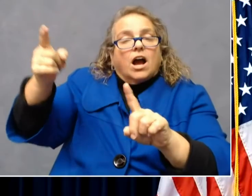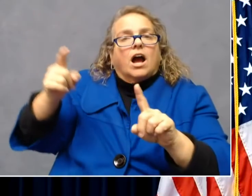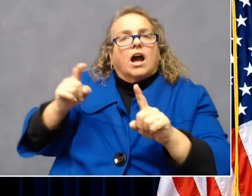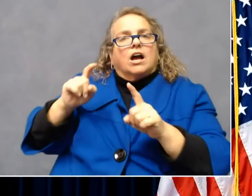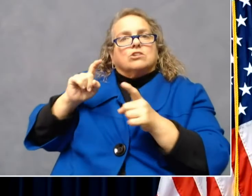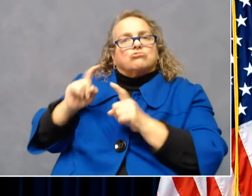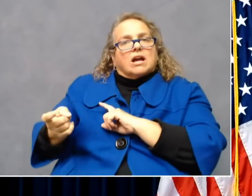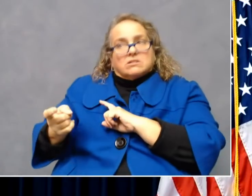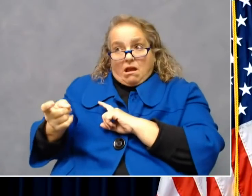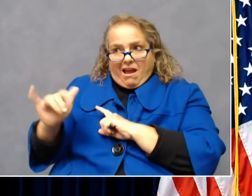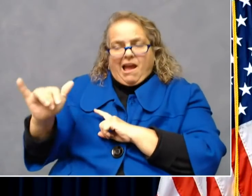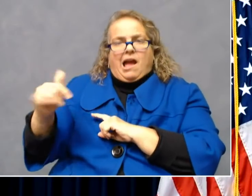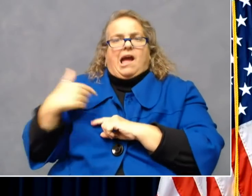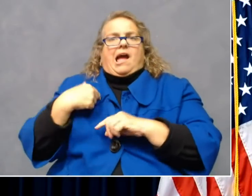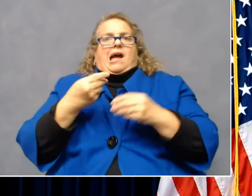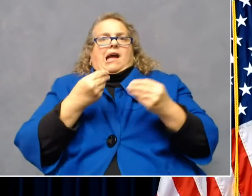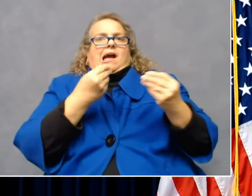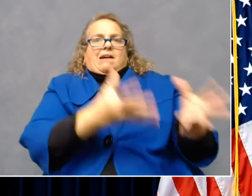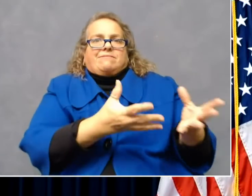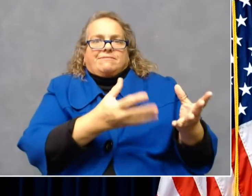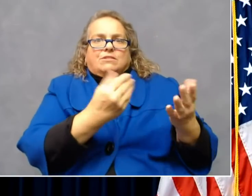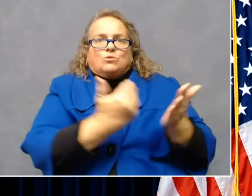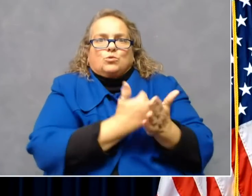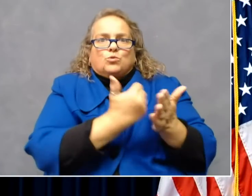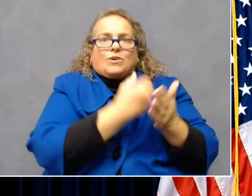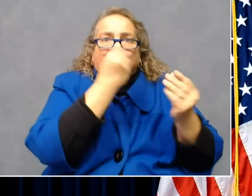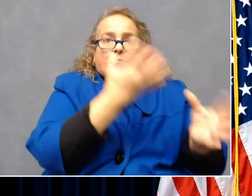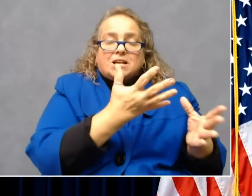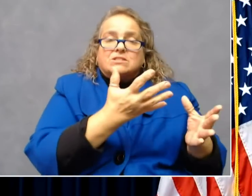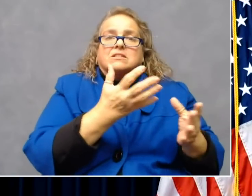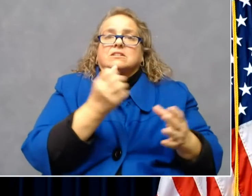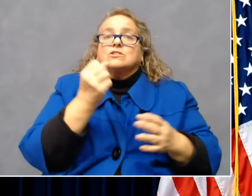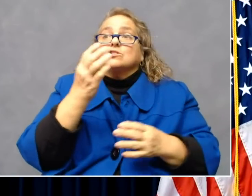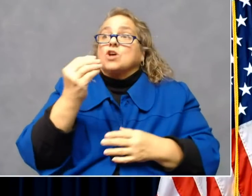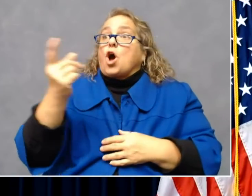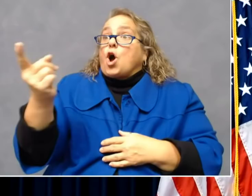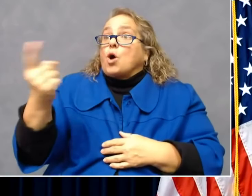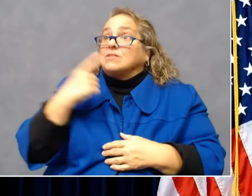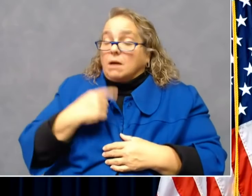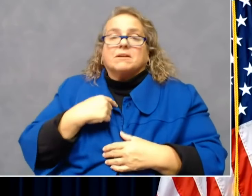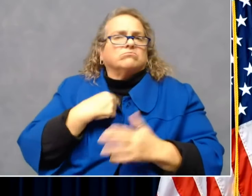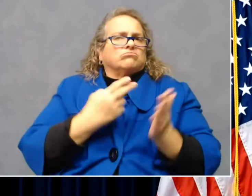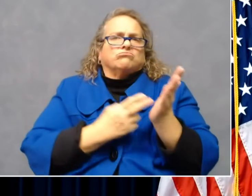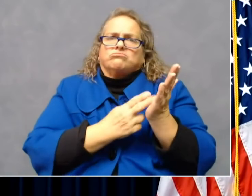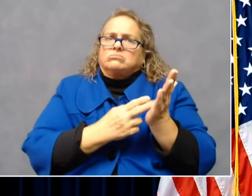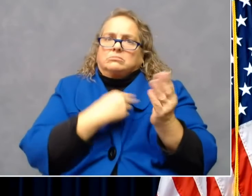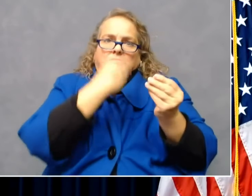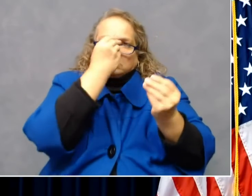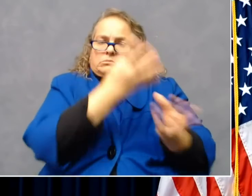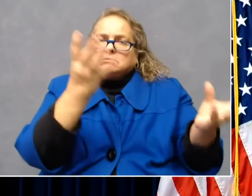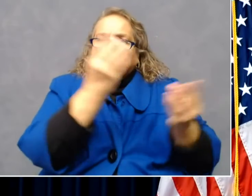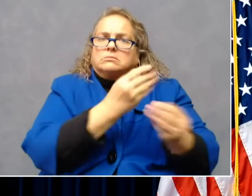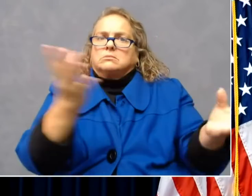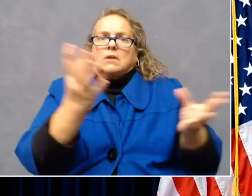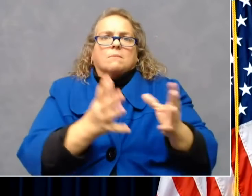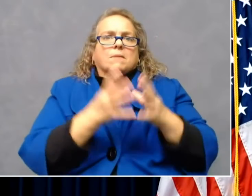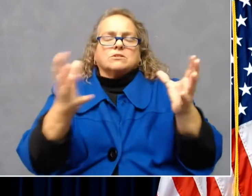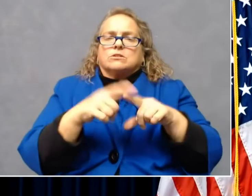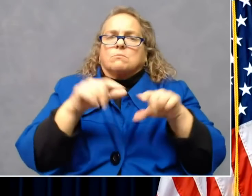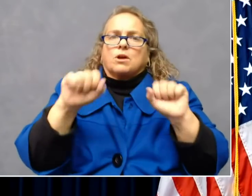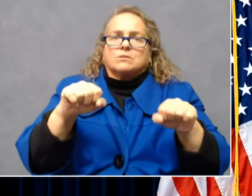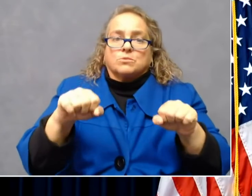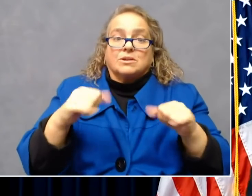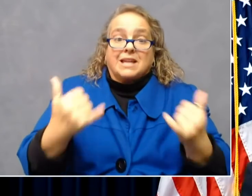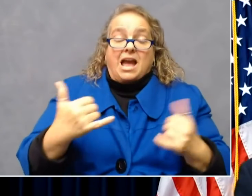We're going to be transparent about that information each and every day. All right, we have an update from Mark Carter now on contact